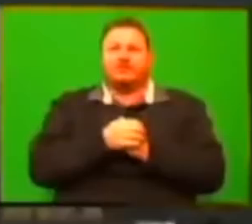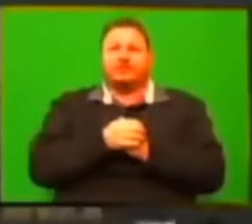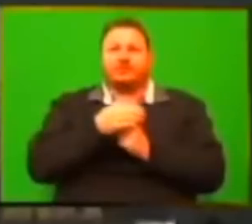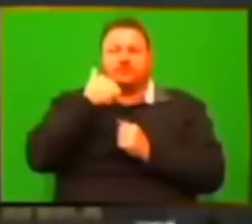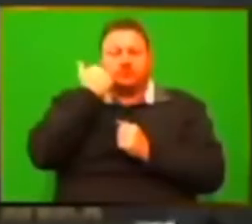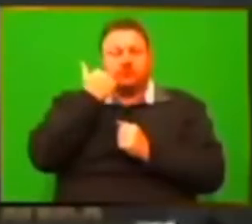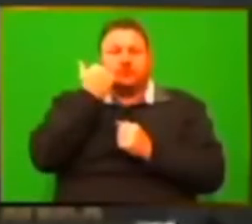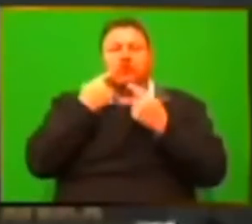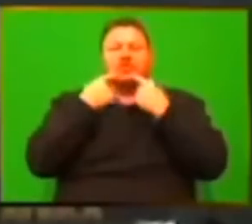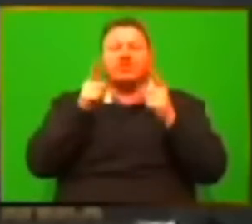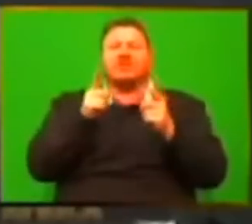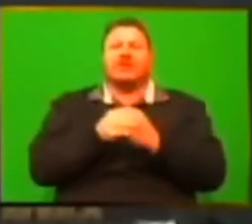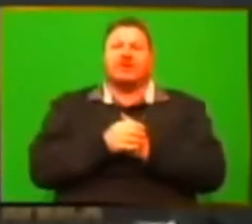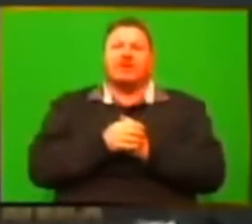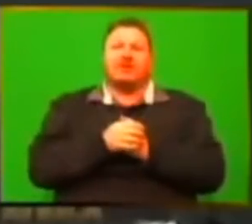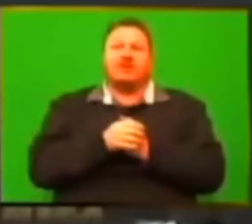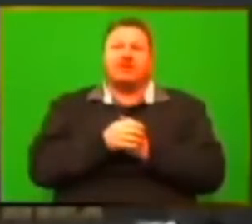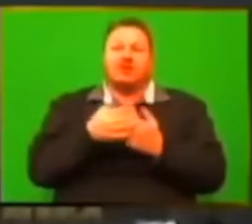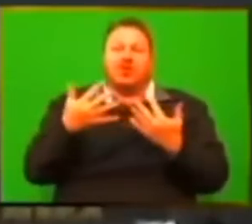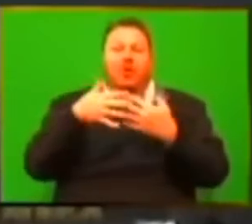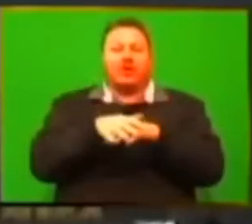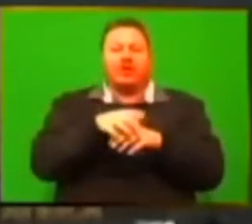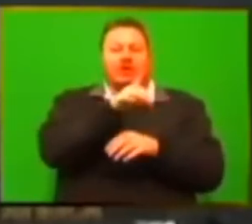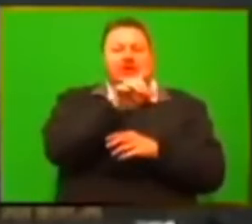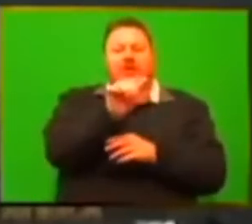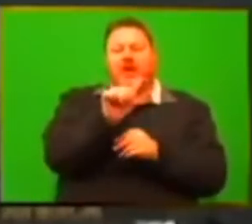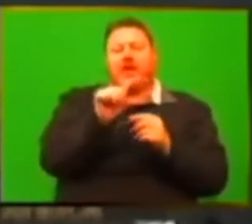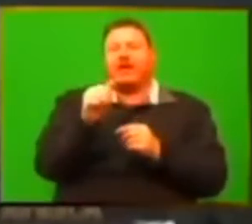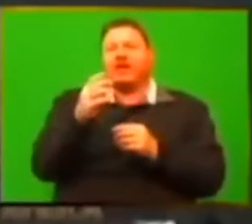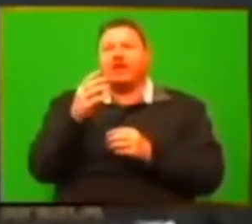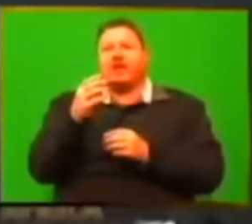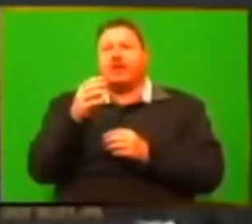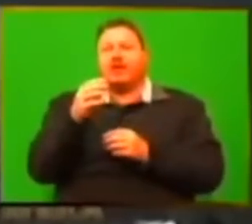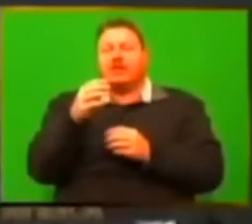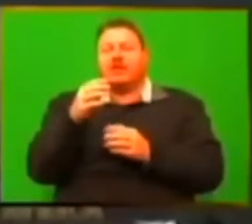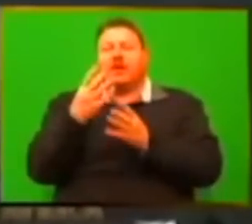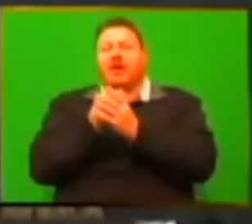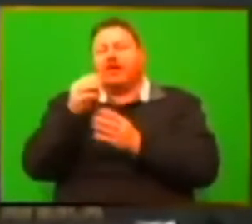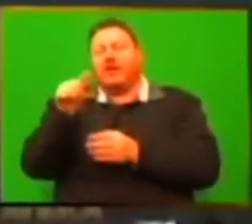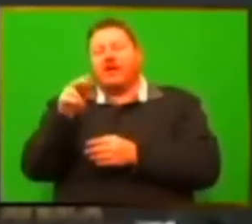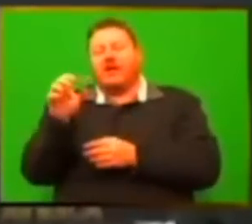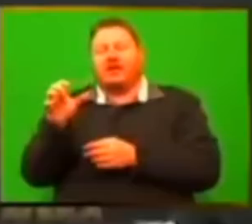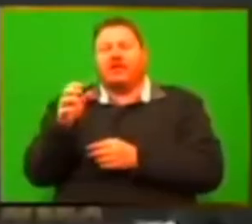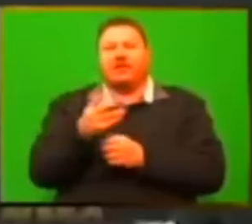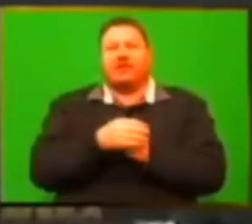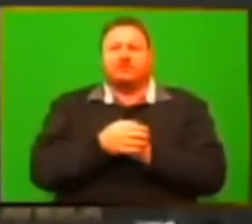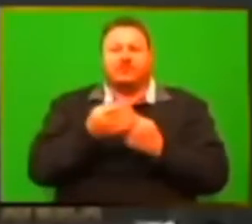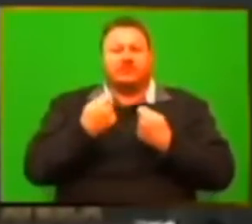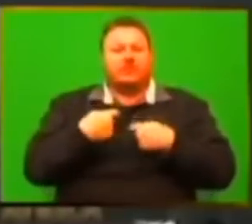to state categorically that the coalition between the Democratic Alliance and the former liberation movement is a